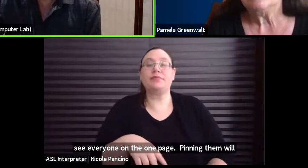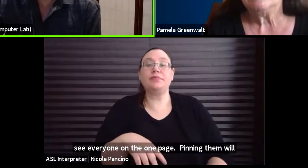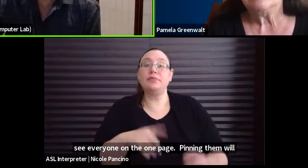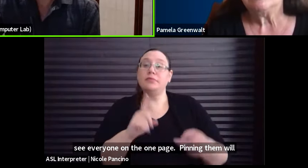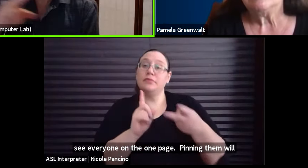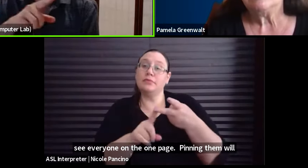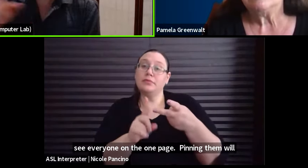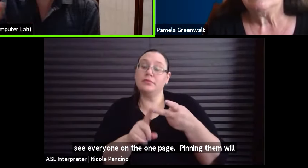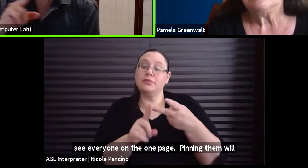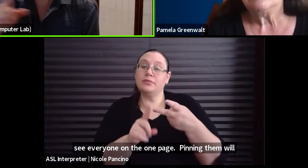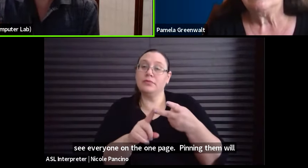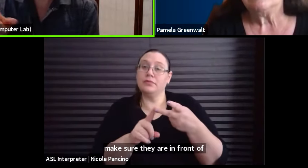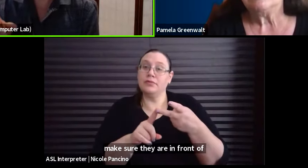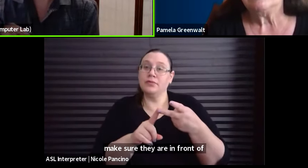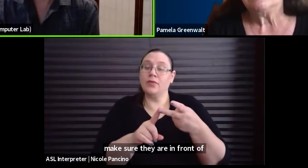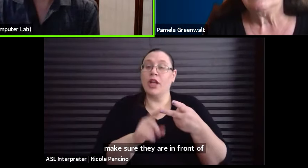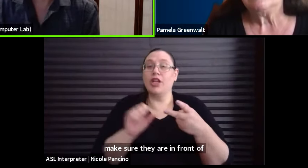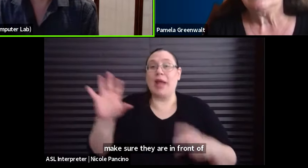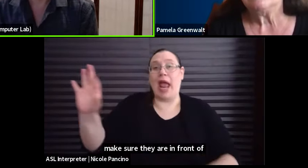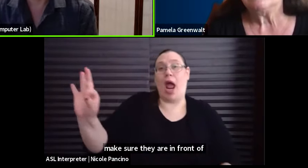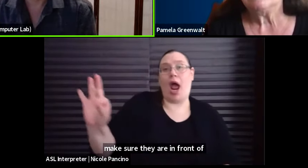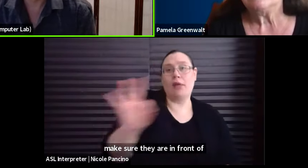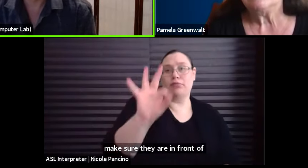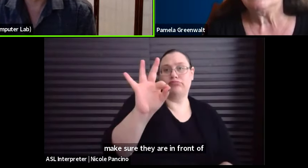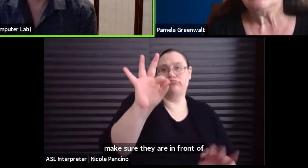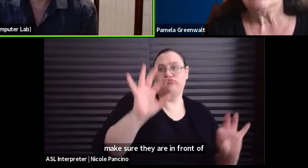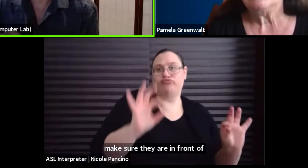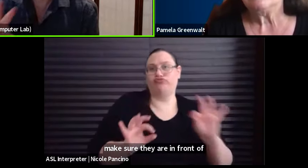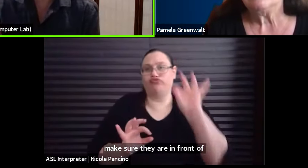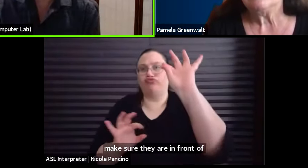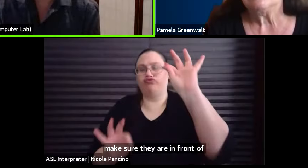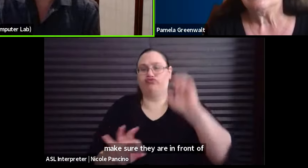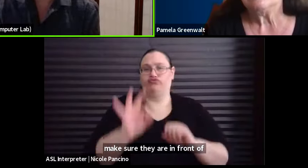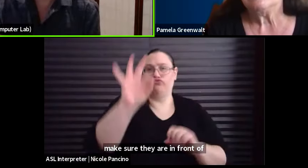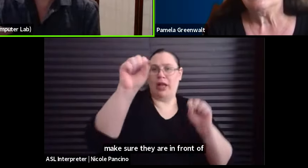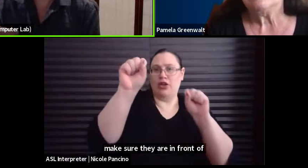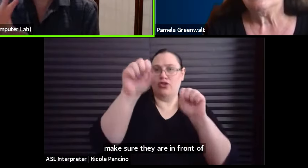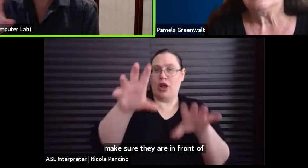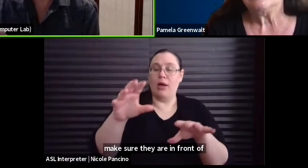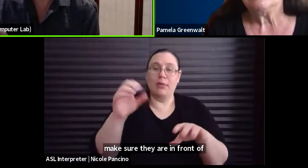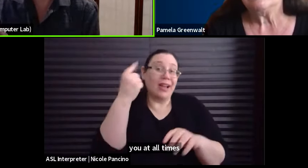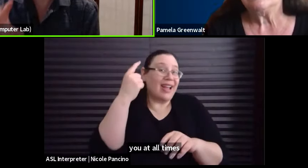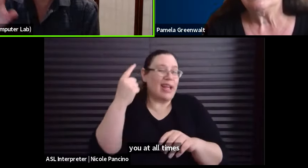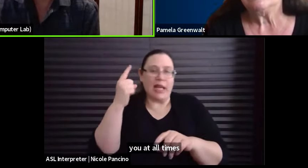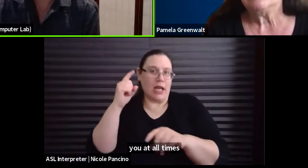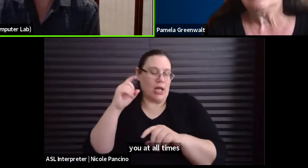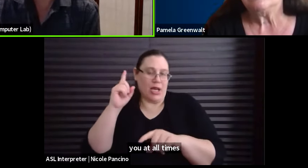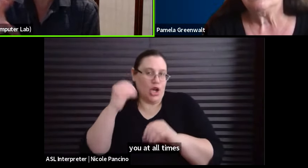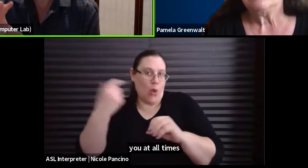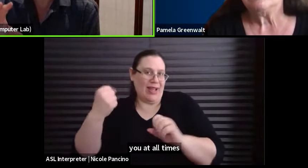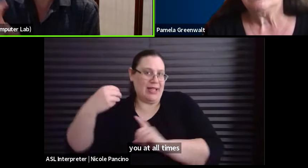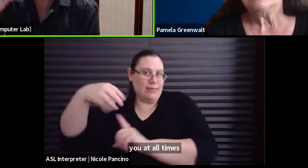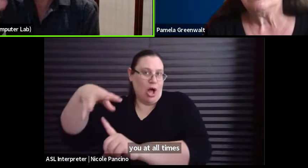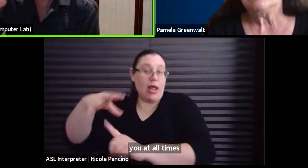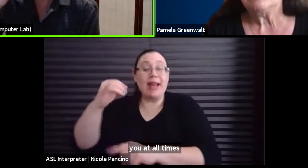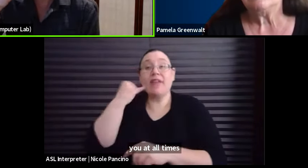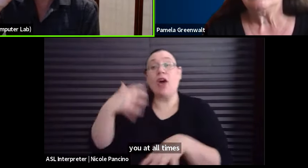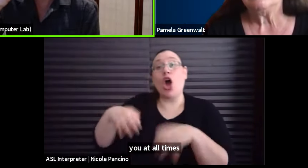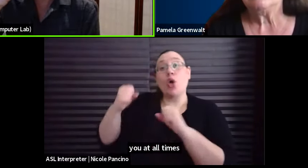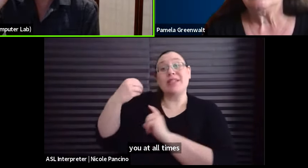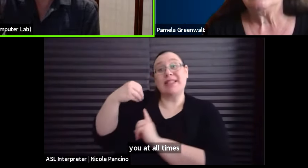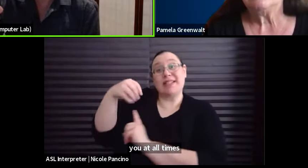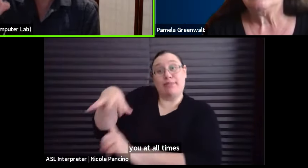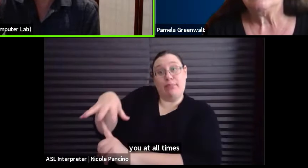even drag the squares around, as long as no one is spotlit. In other words, as long as the host didn't spotlight somebody to